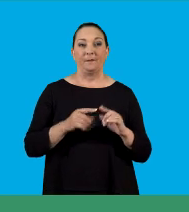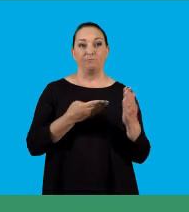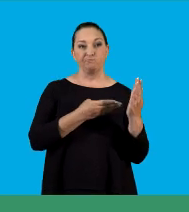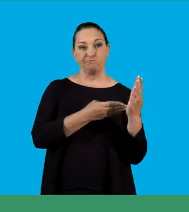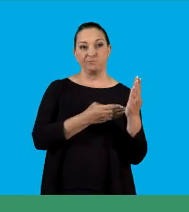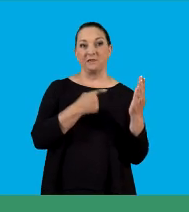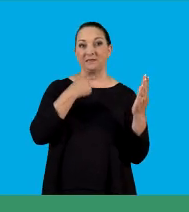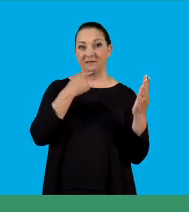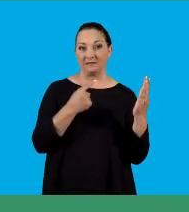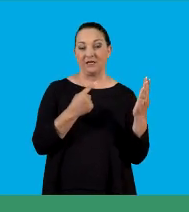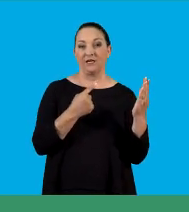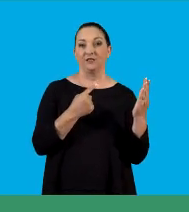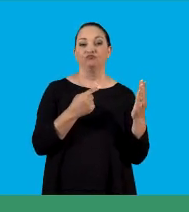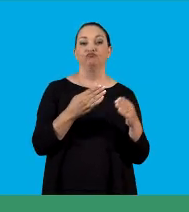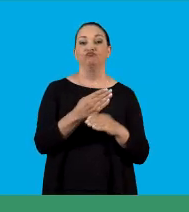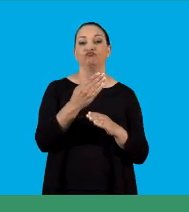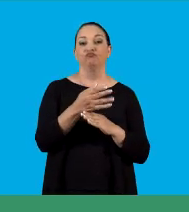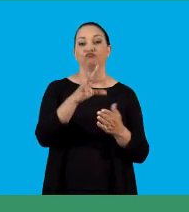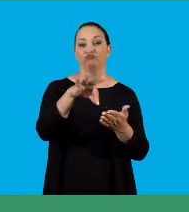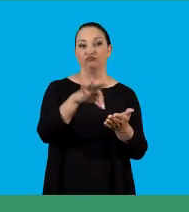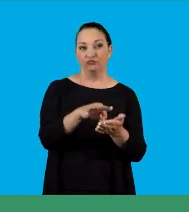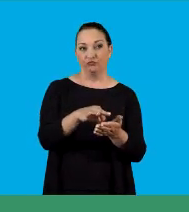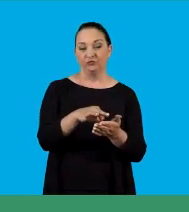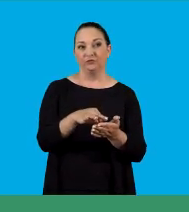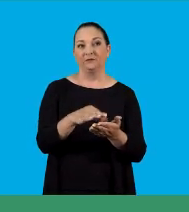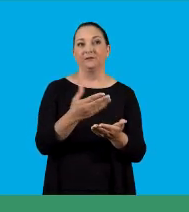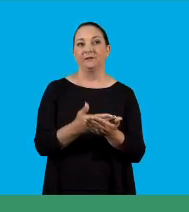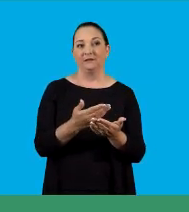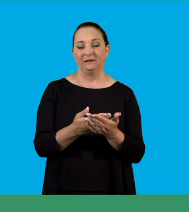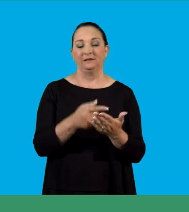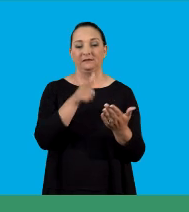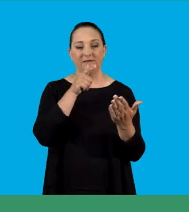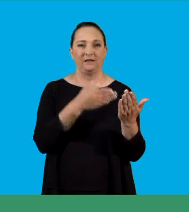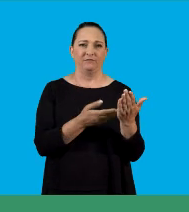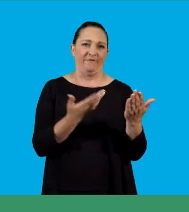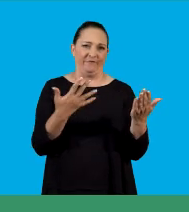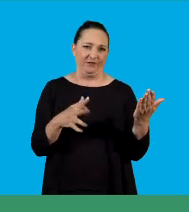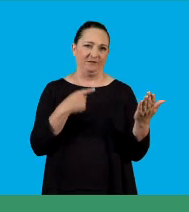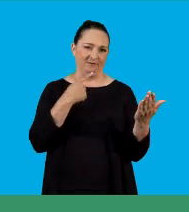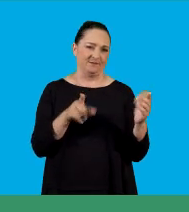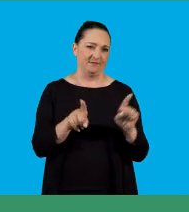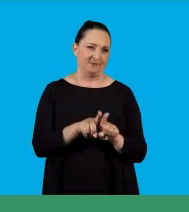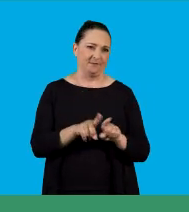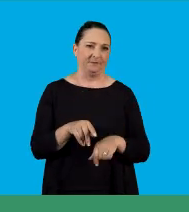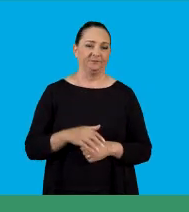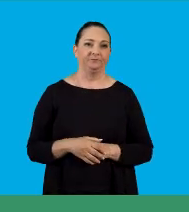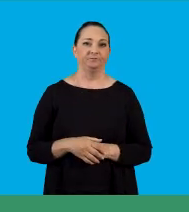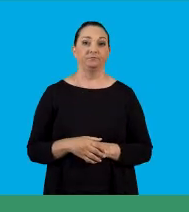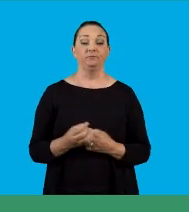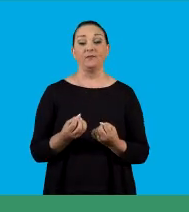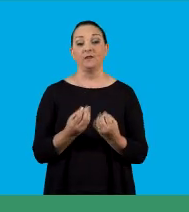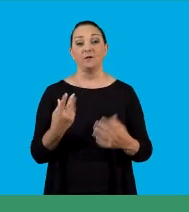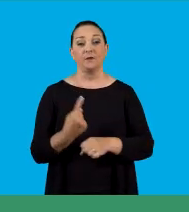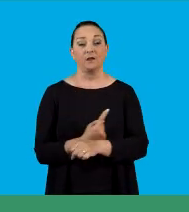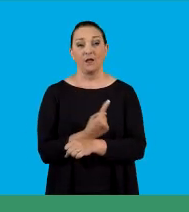legalities such as the employment contract, which may affect salary determination. I just mentioned that just now with regards to the number of